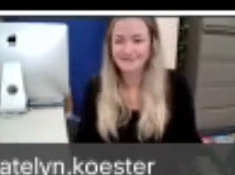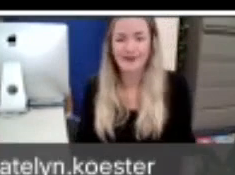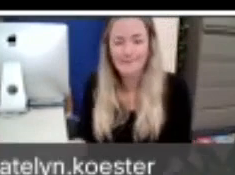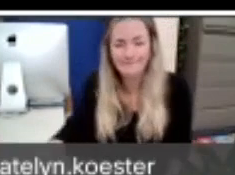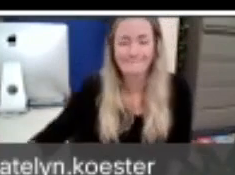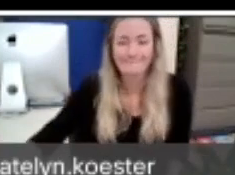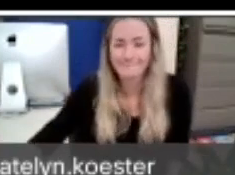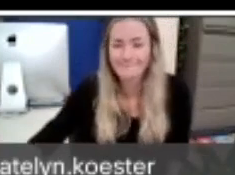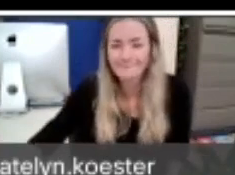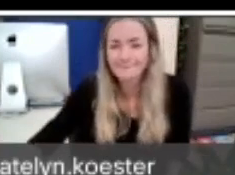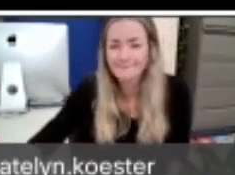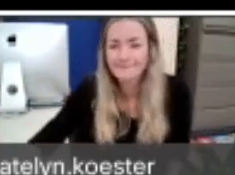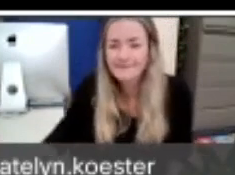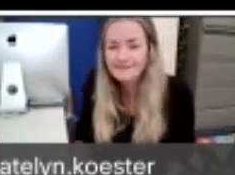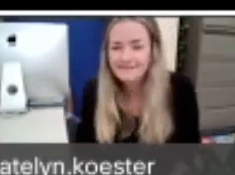Mm-hmm. What about nice to meet you?